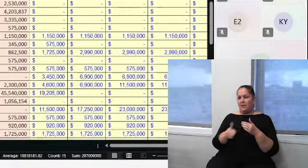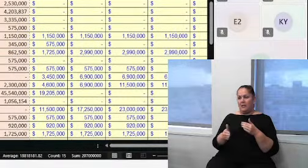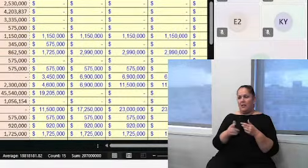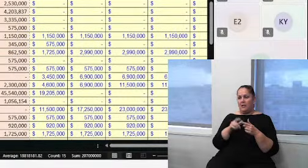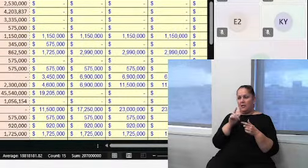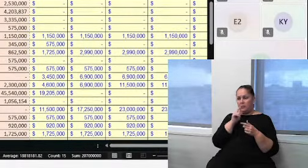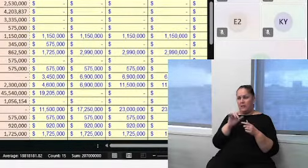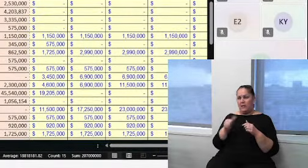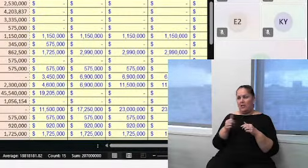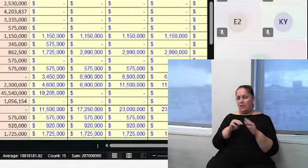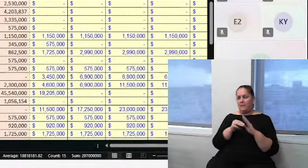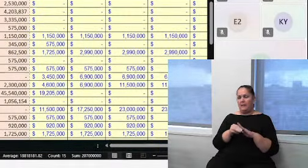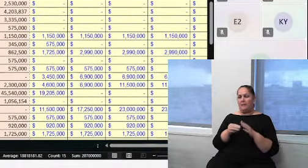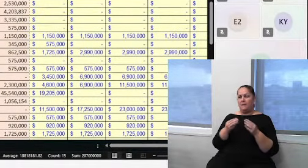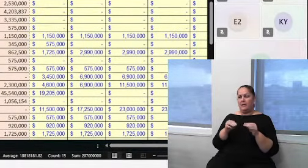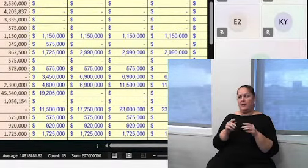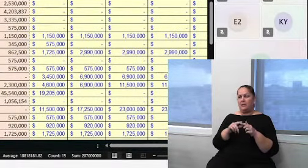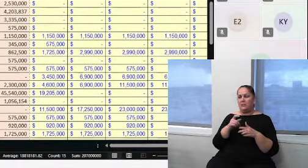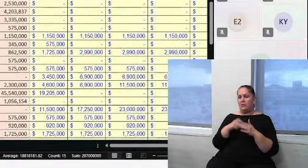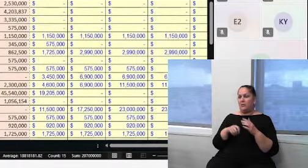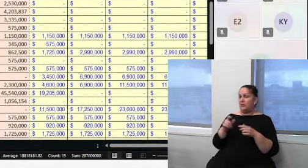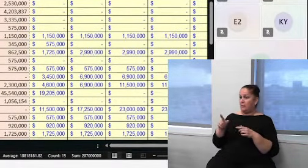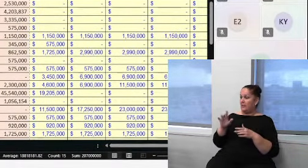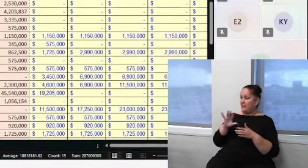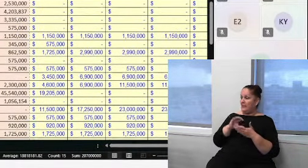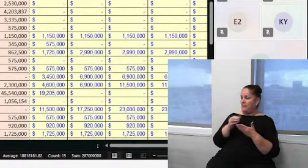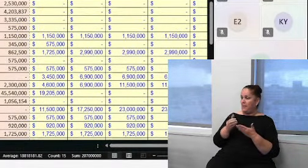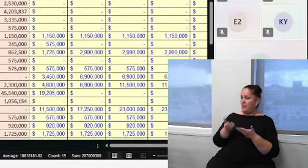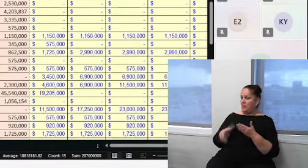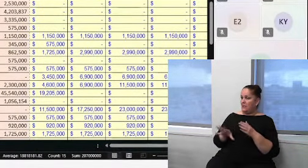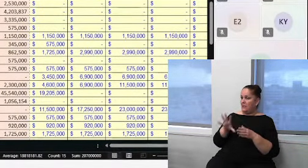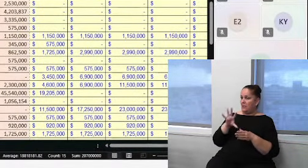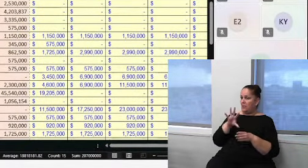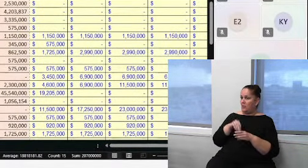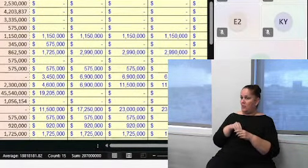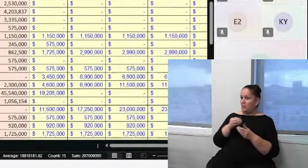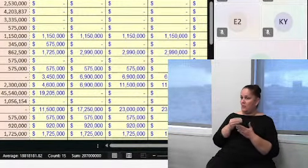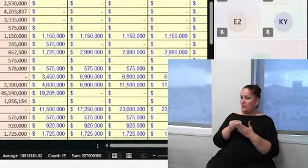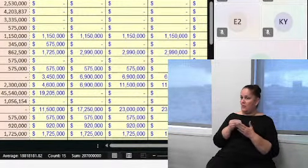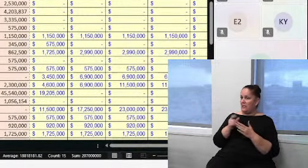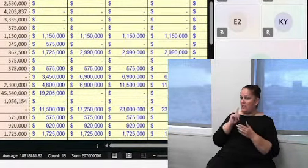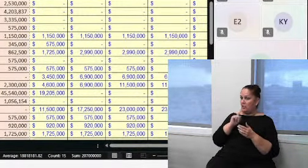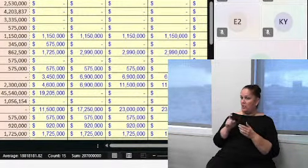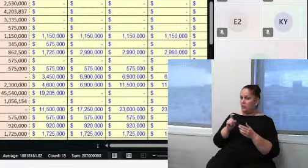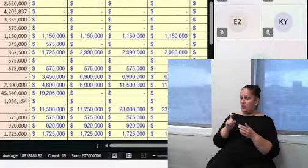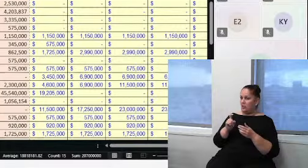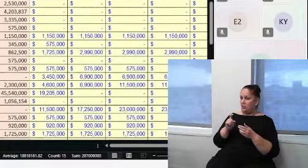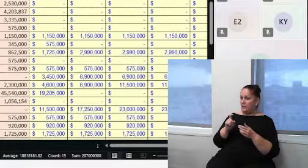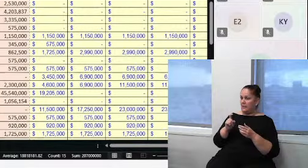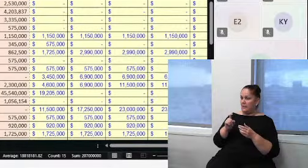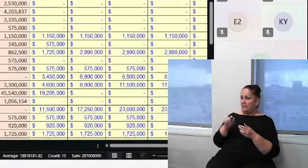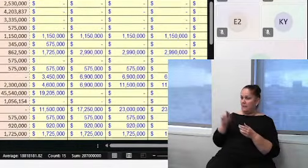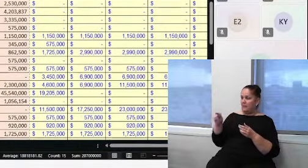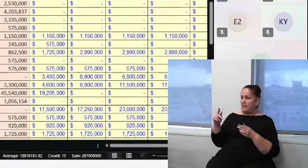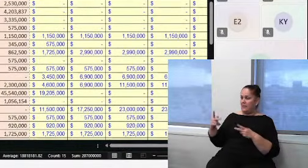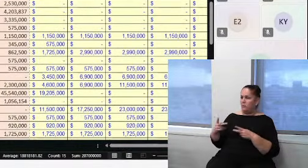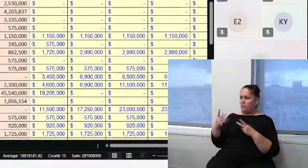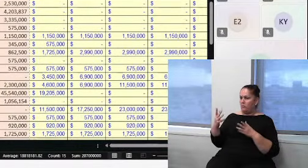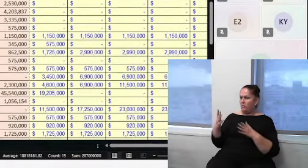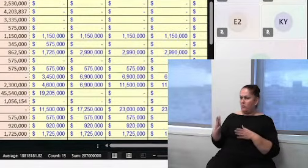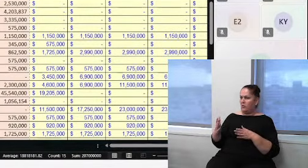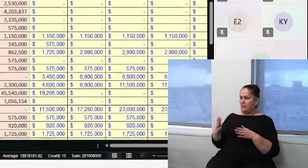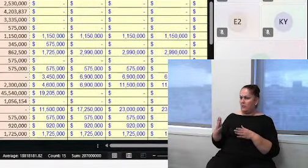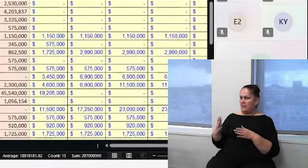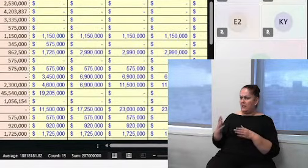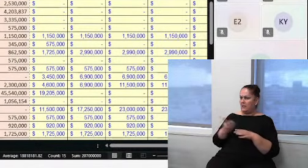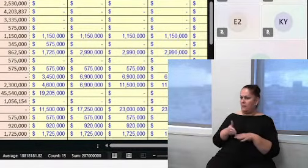do these repairs unless there is another mechanism to recover the cost. So that amount includes money that should be borne by the